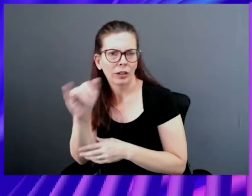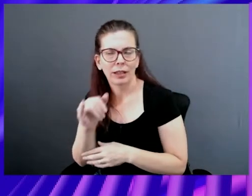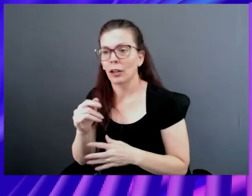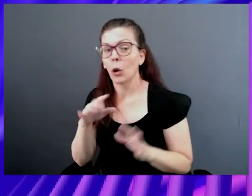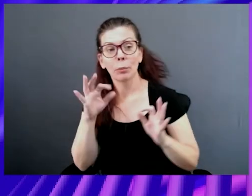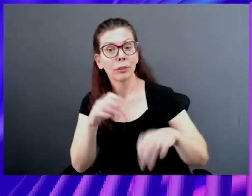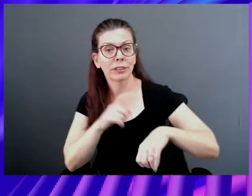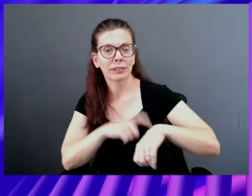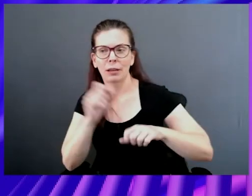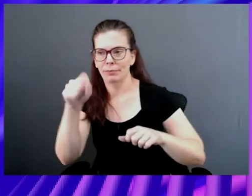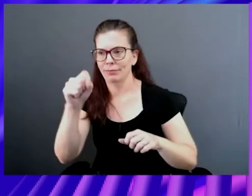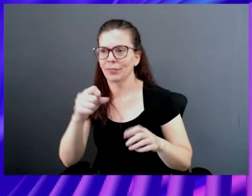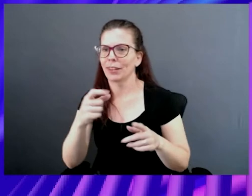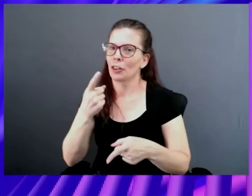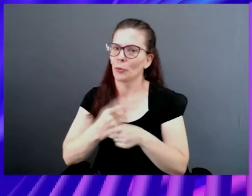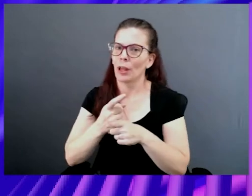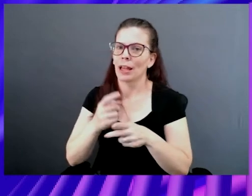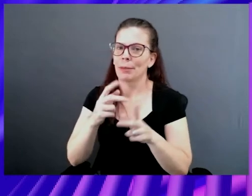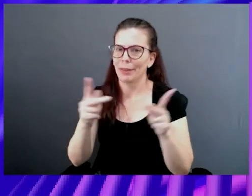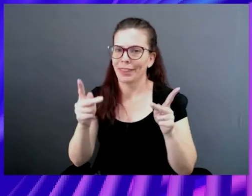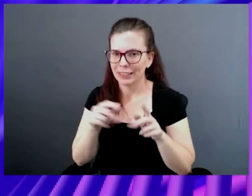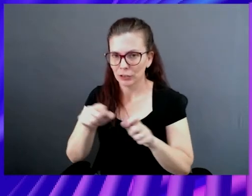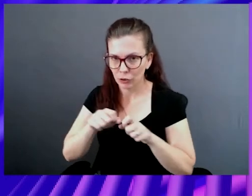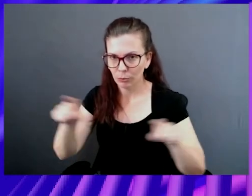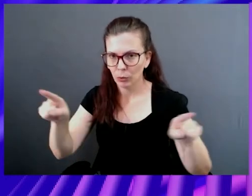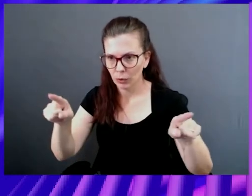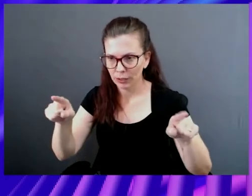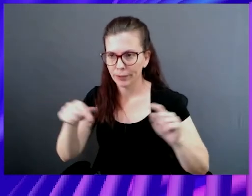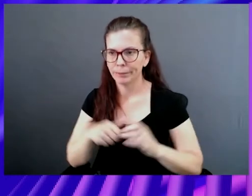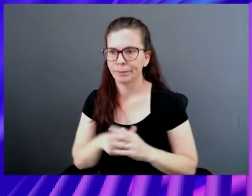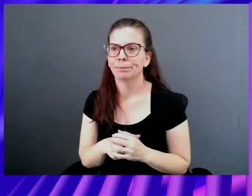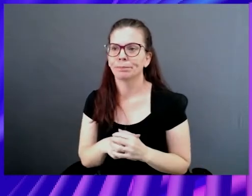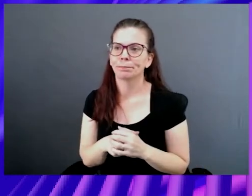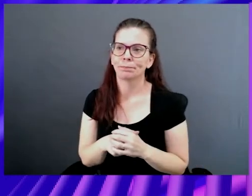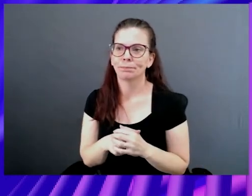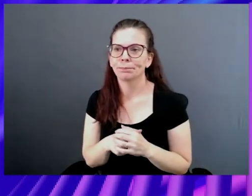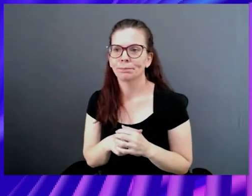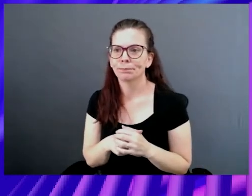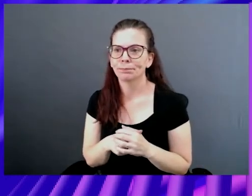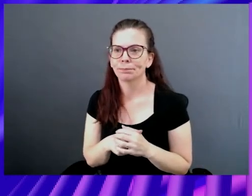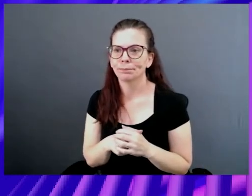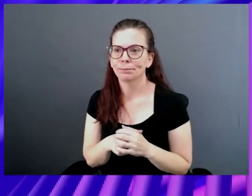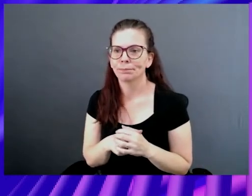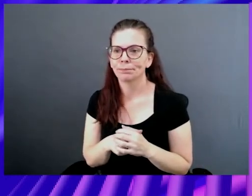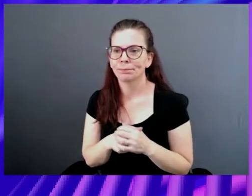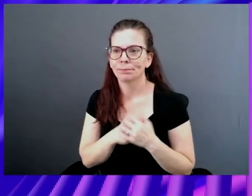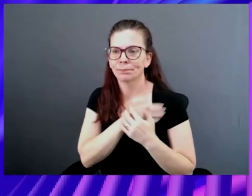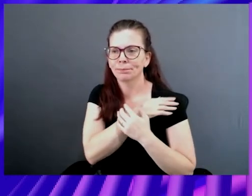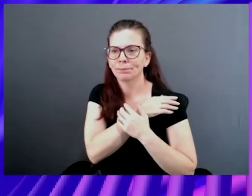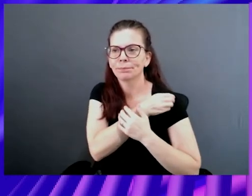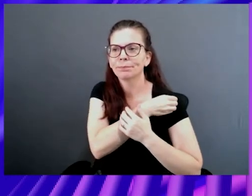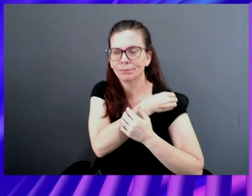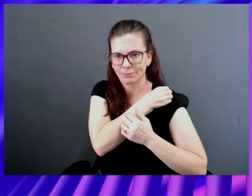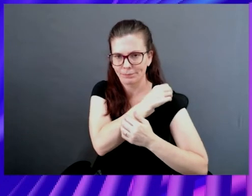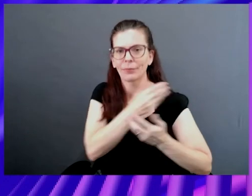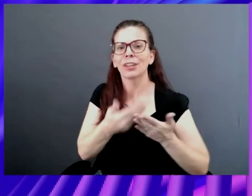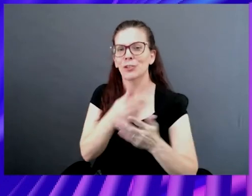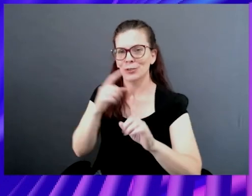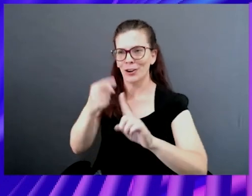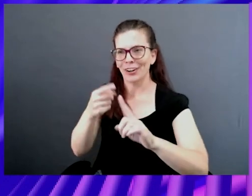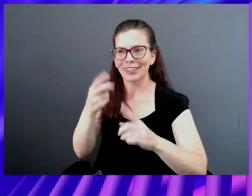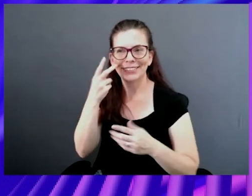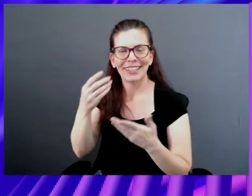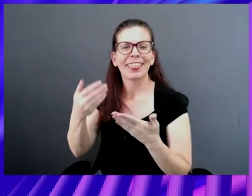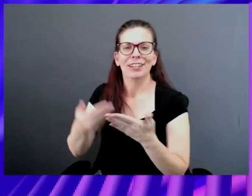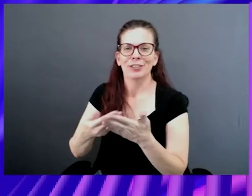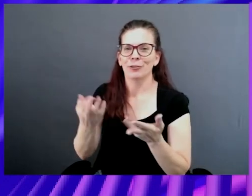to right-click, deploy. new target, and we can see there's our new recommendation, right?